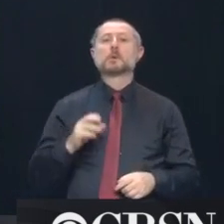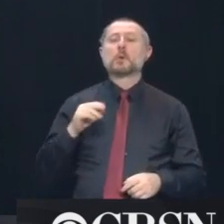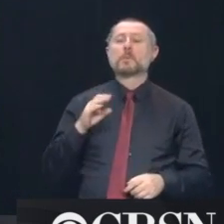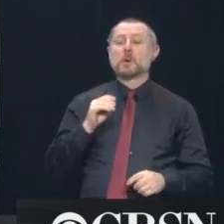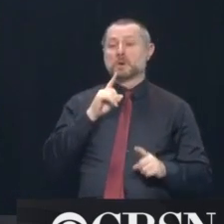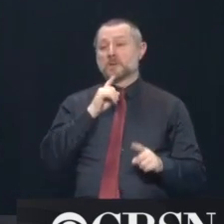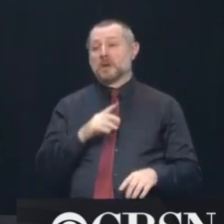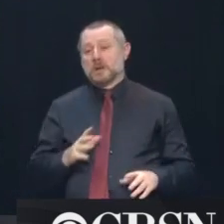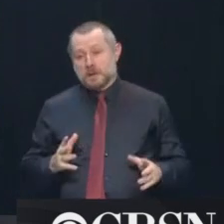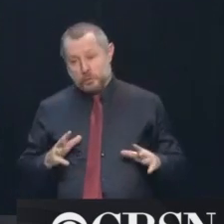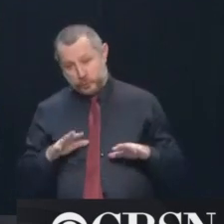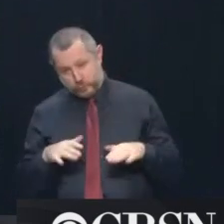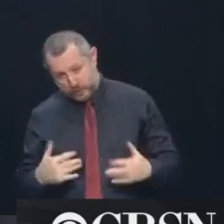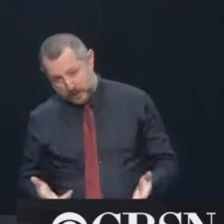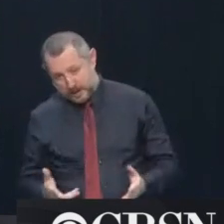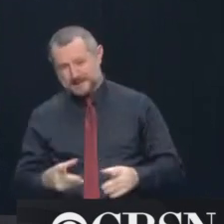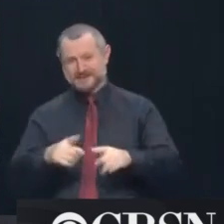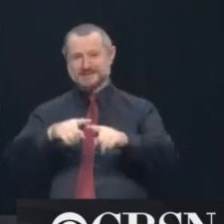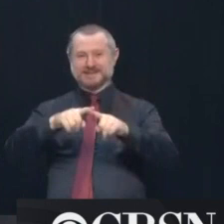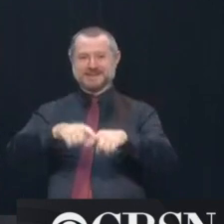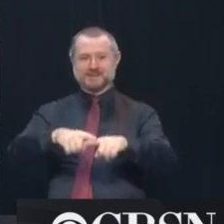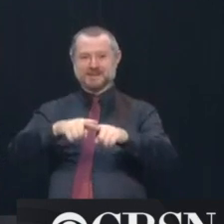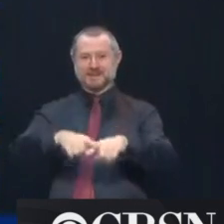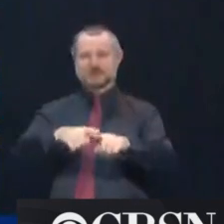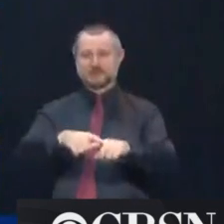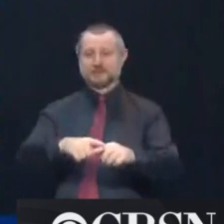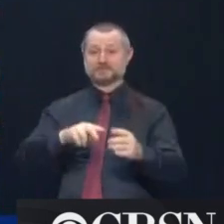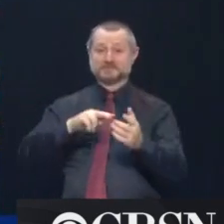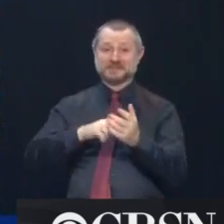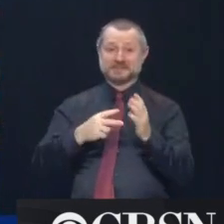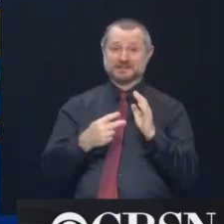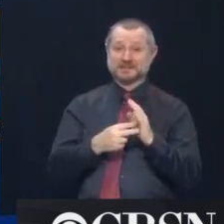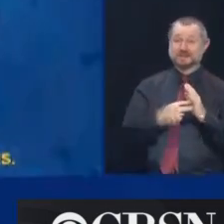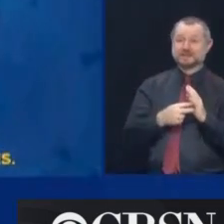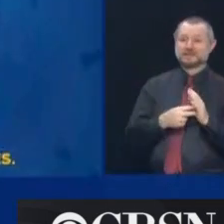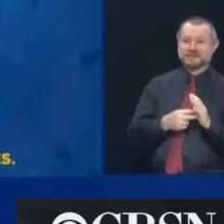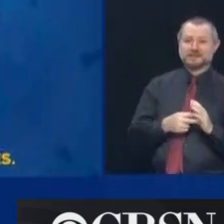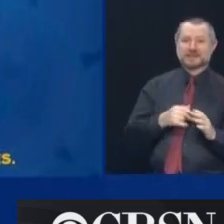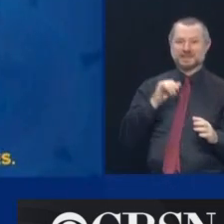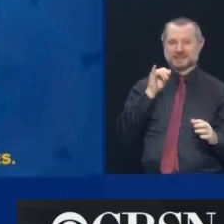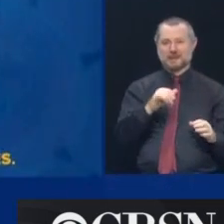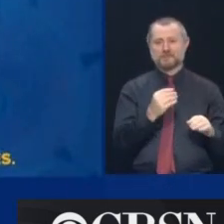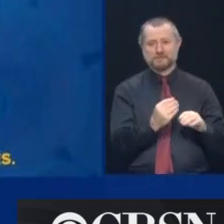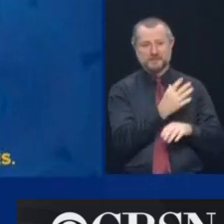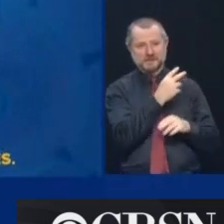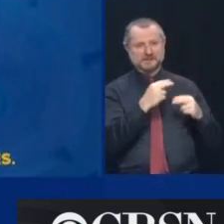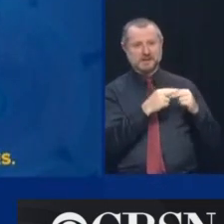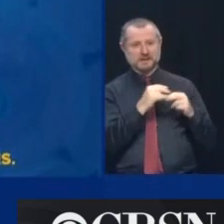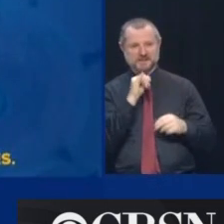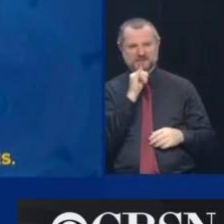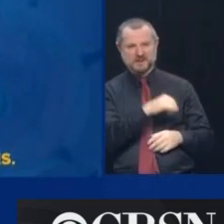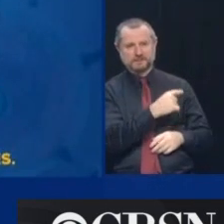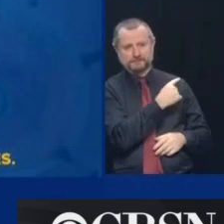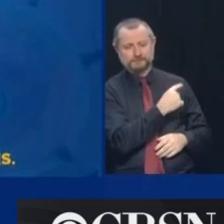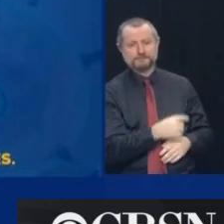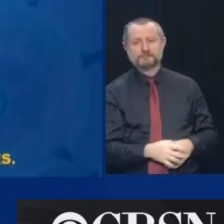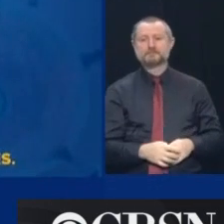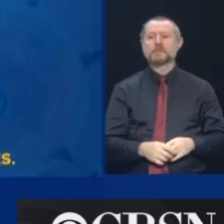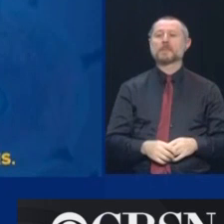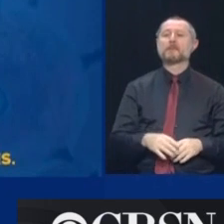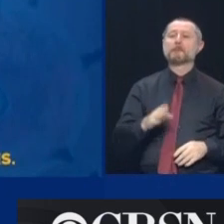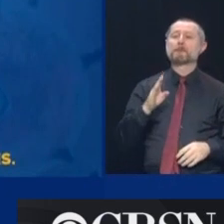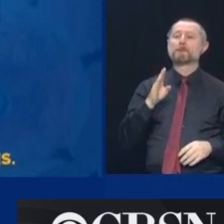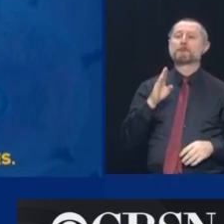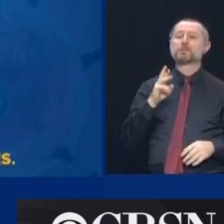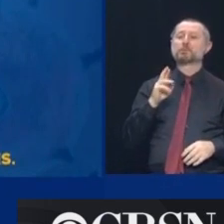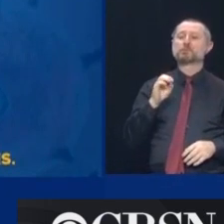well, it depends on, is it a concentrated, this is the spread of the numbers. Breezy Point is at 6.